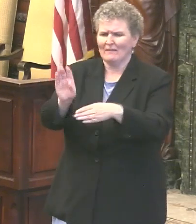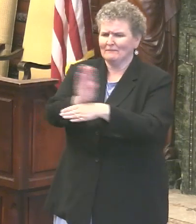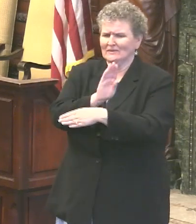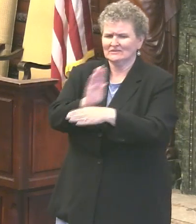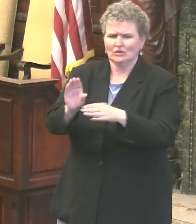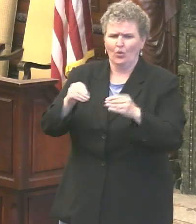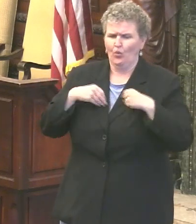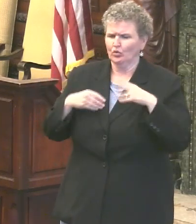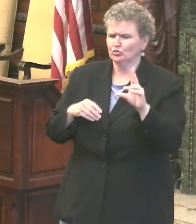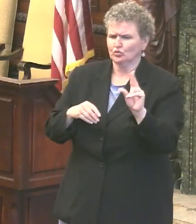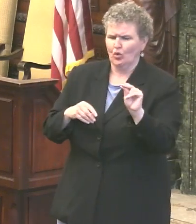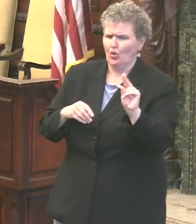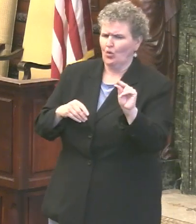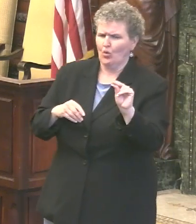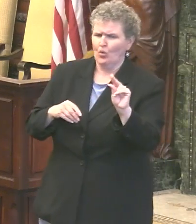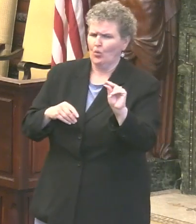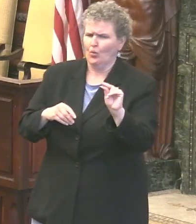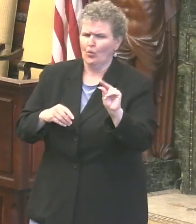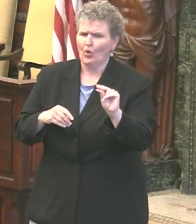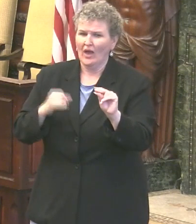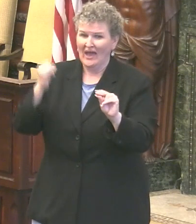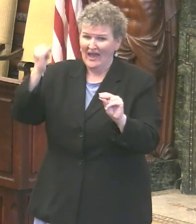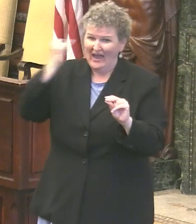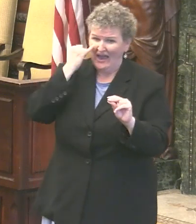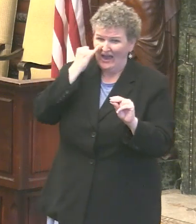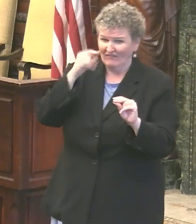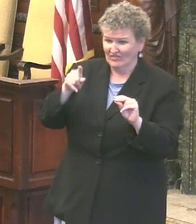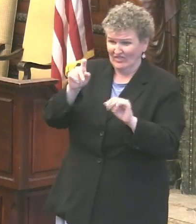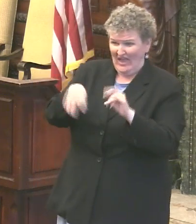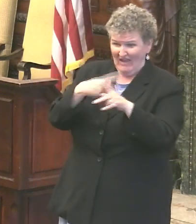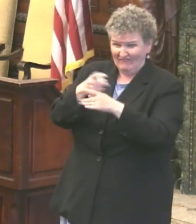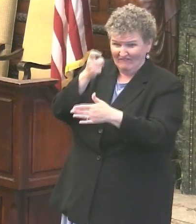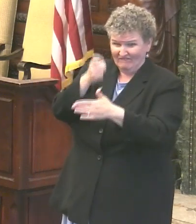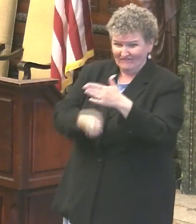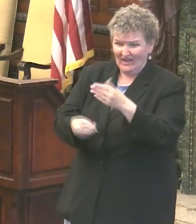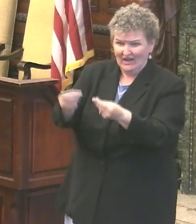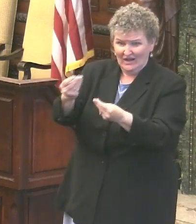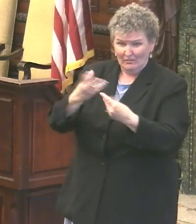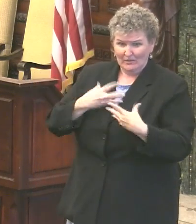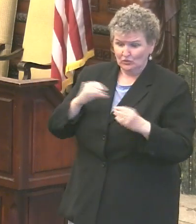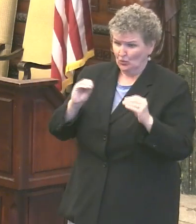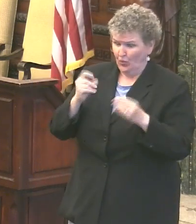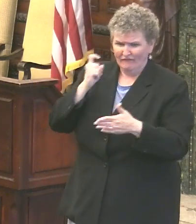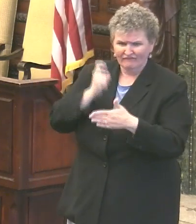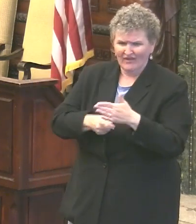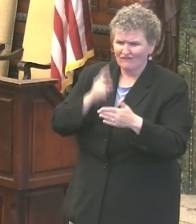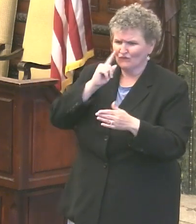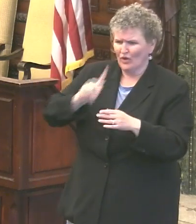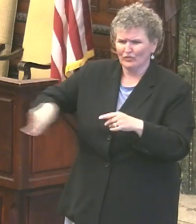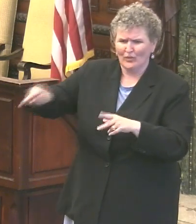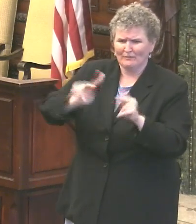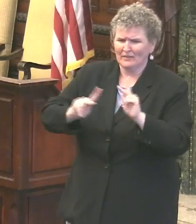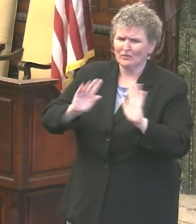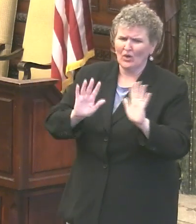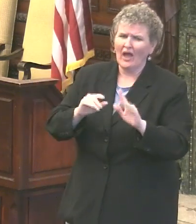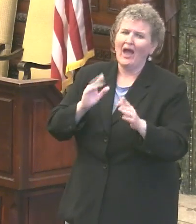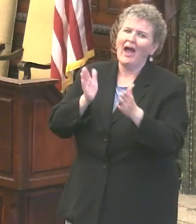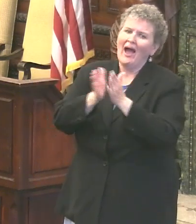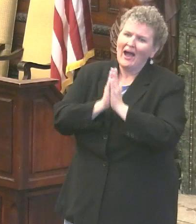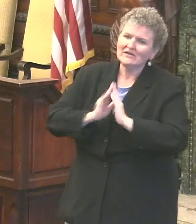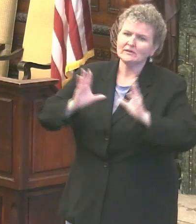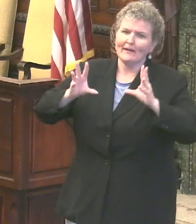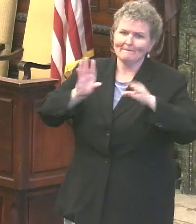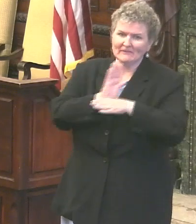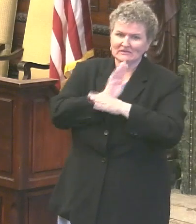not that I'm aware of. If there is any instance of that, please let me know, but I don't think that that's part of our plan. We are asking the business owners to enforce that rule.